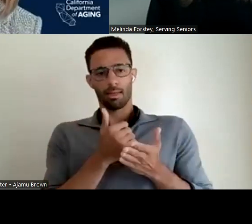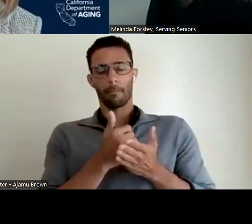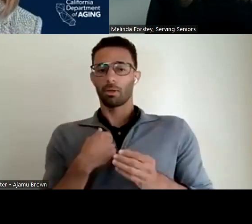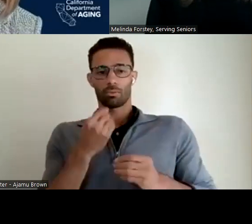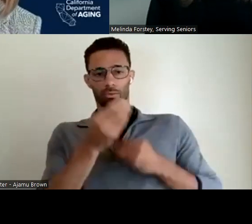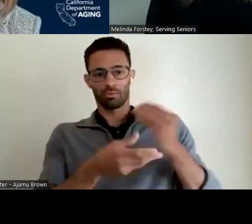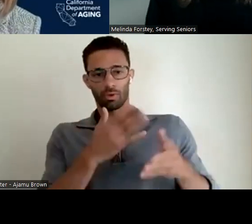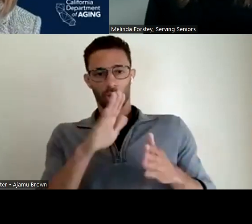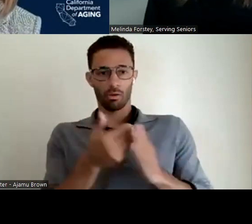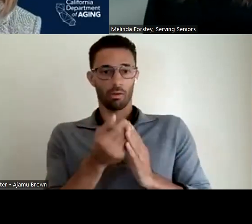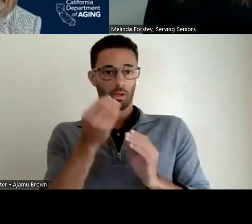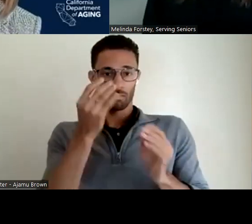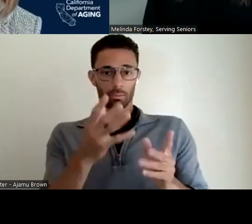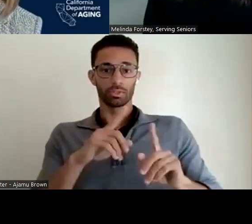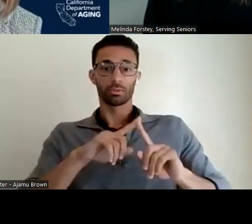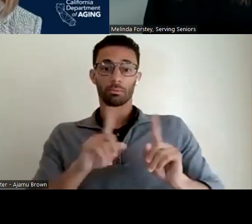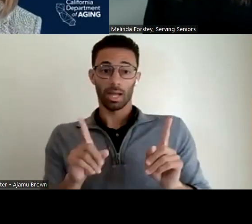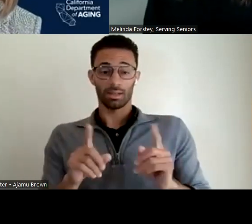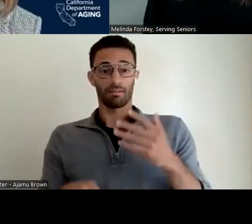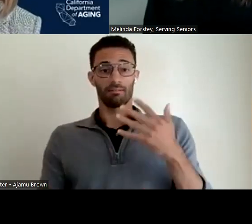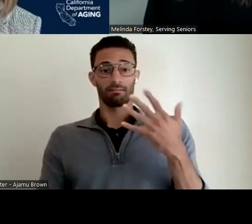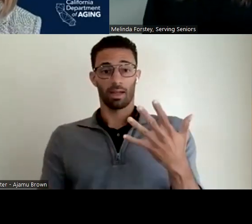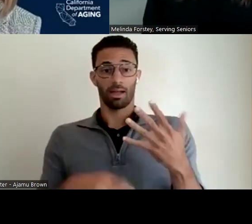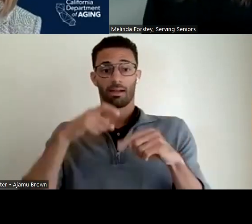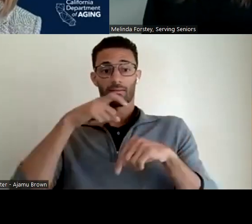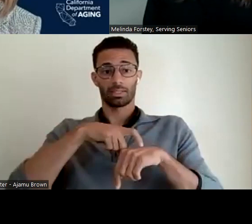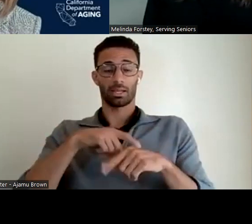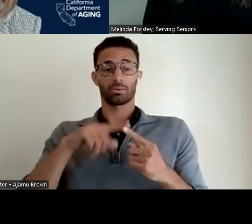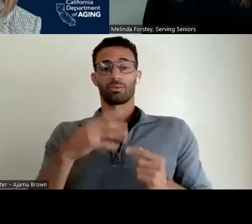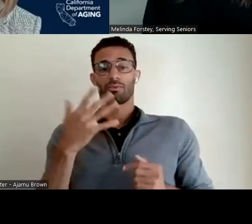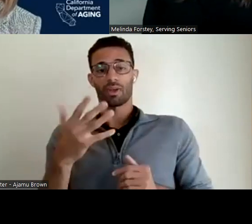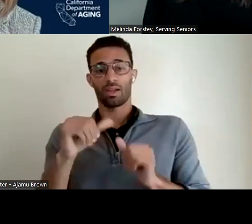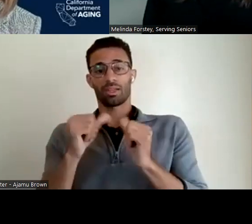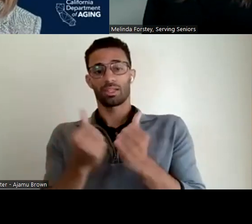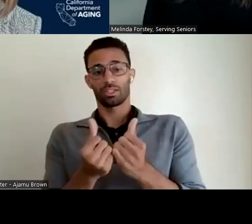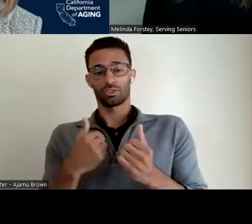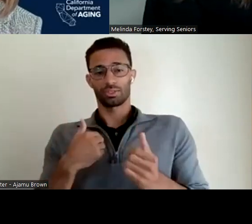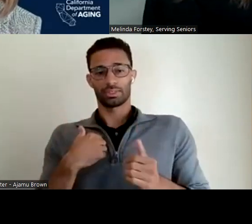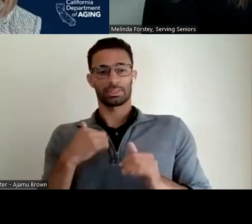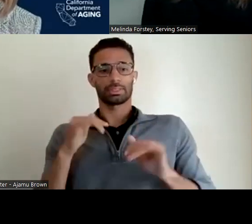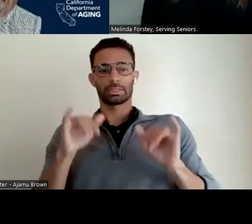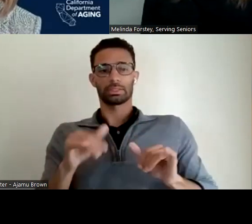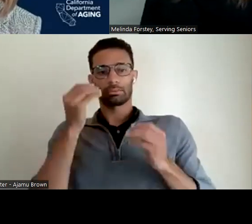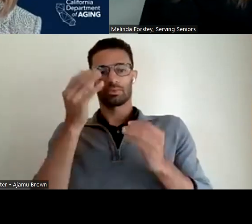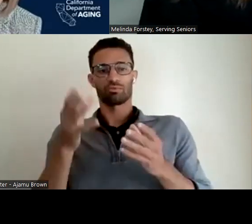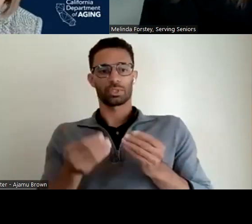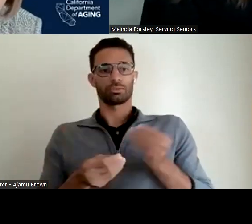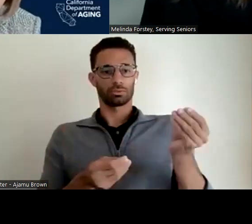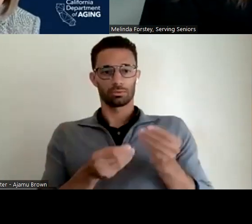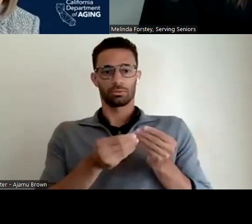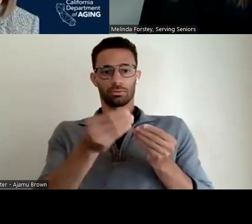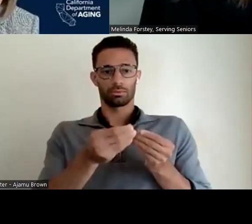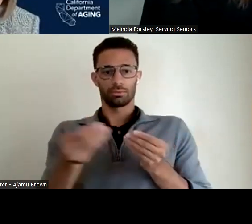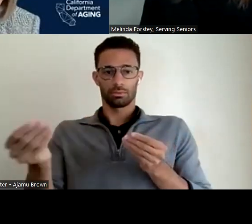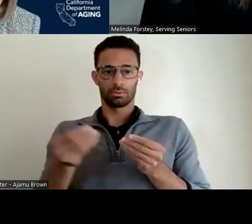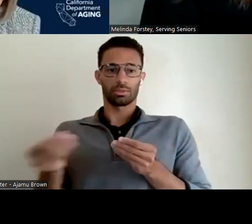up giving the same information though, 5 different times to 5 different agencies. And I do want to commend though that